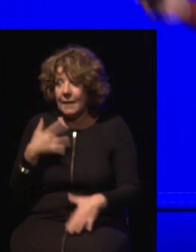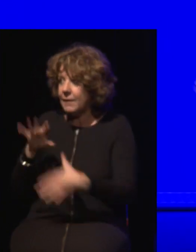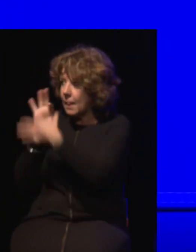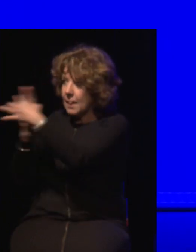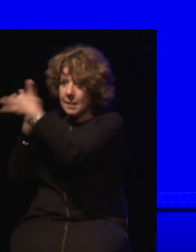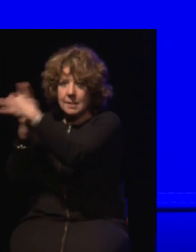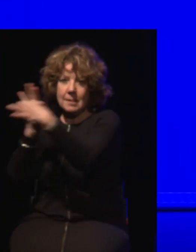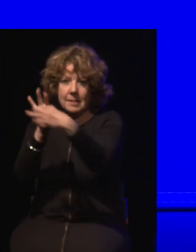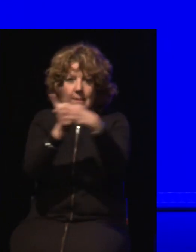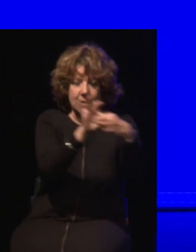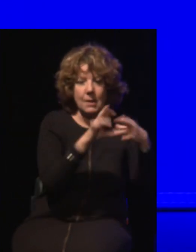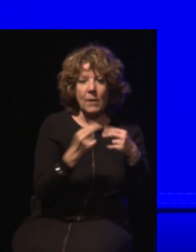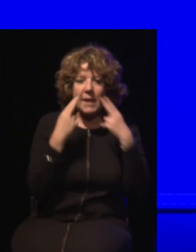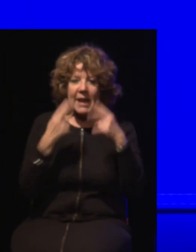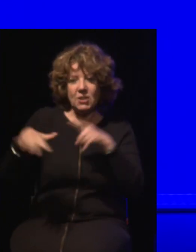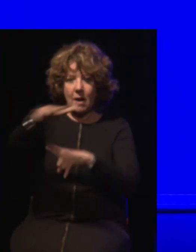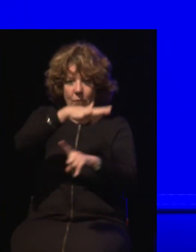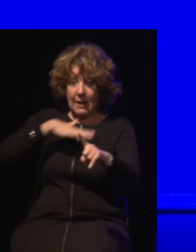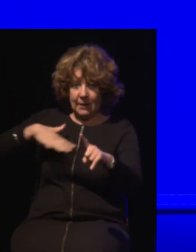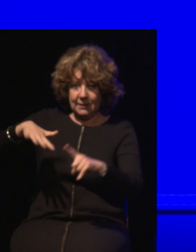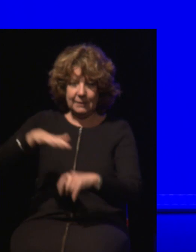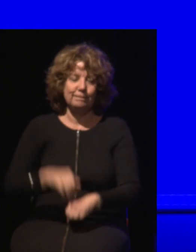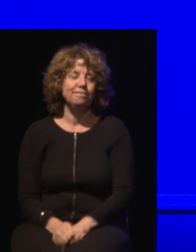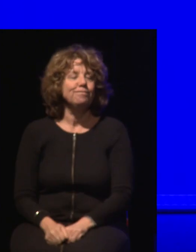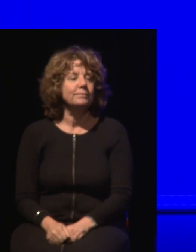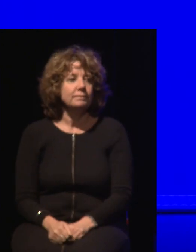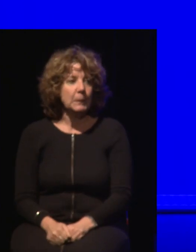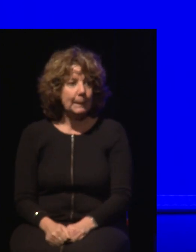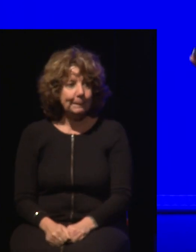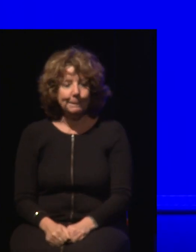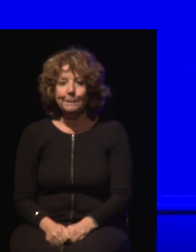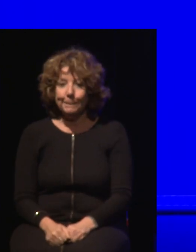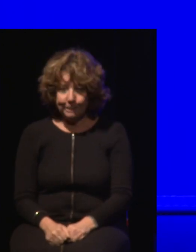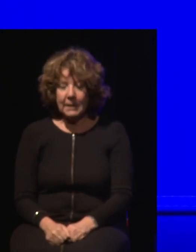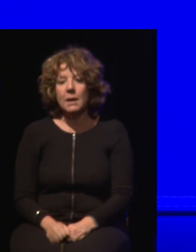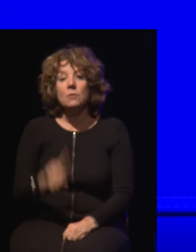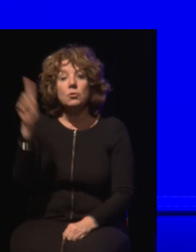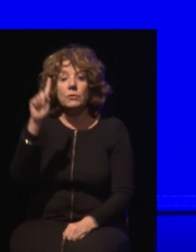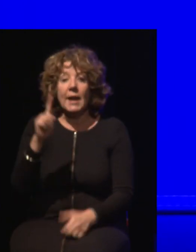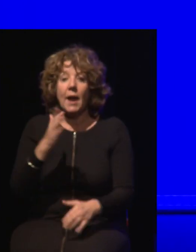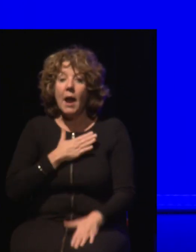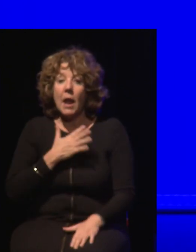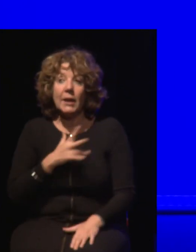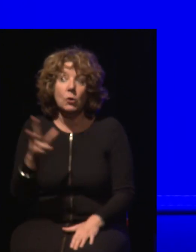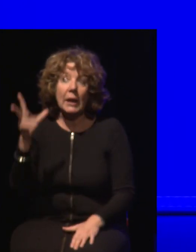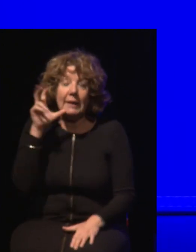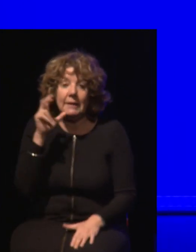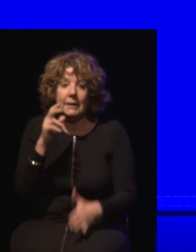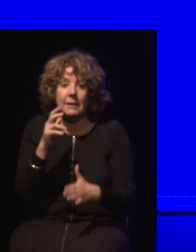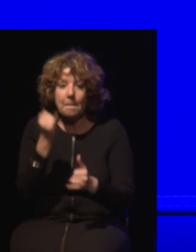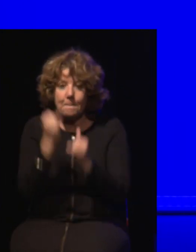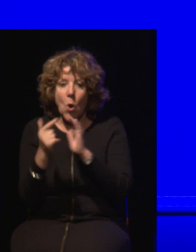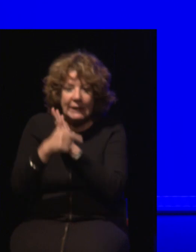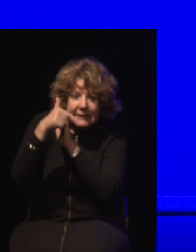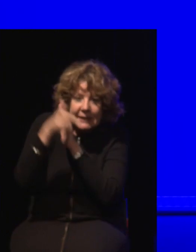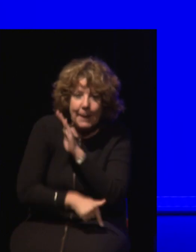life around us. So today I would like to invite you to listen more deeply to nature, and I'm going to share a